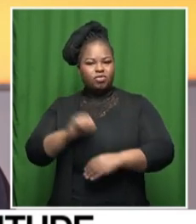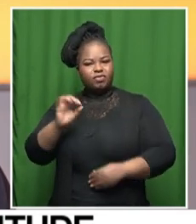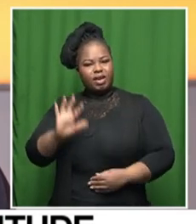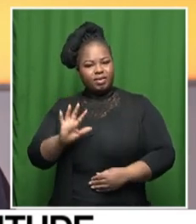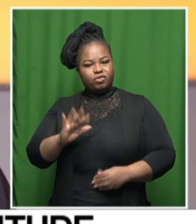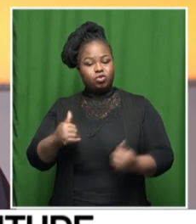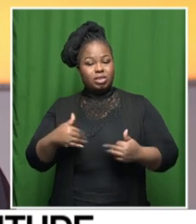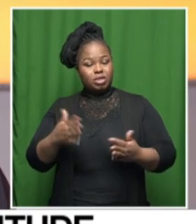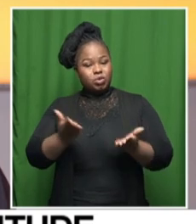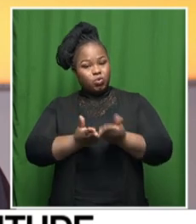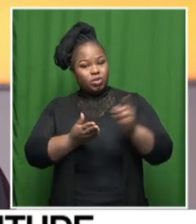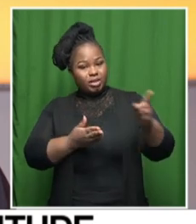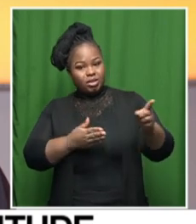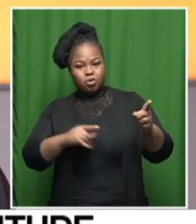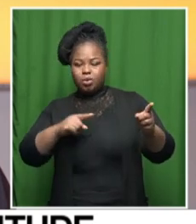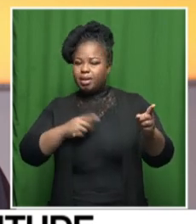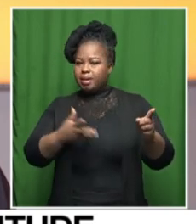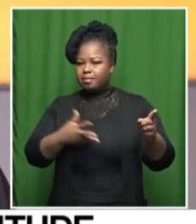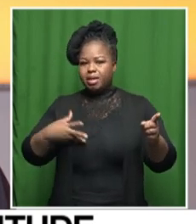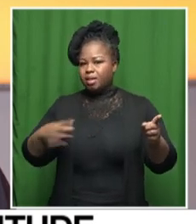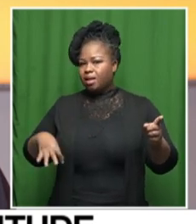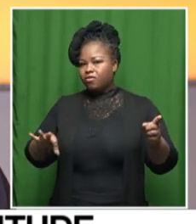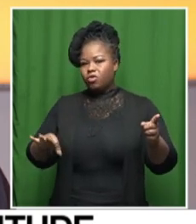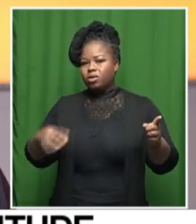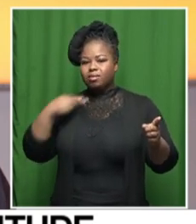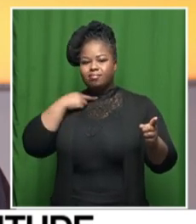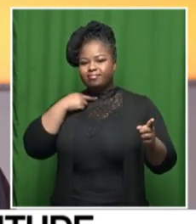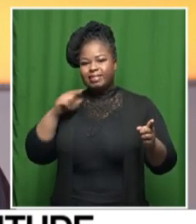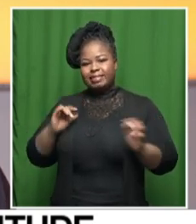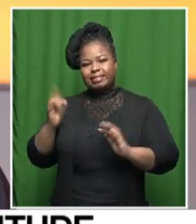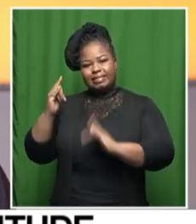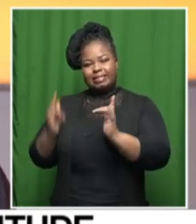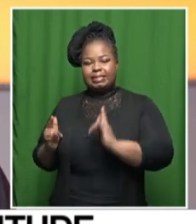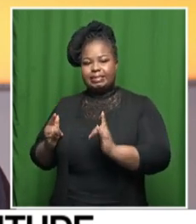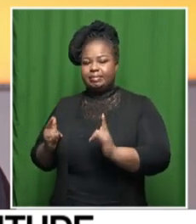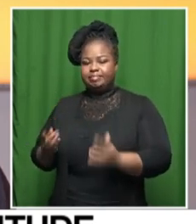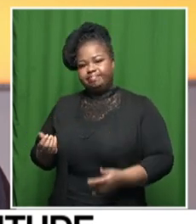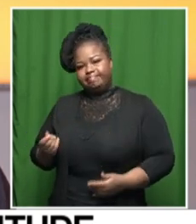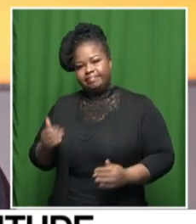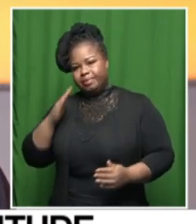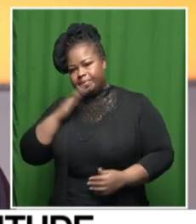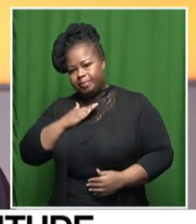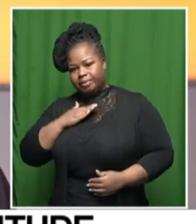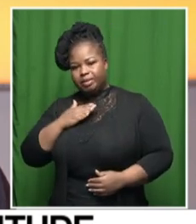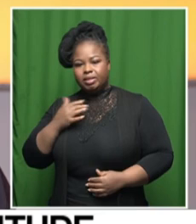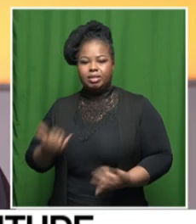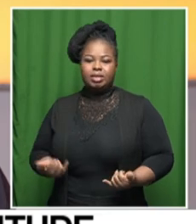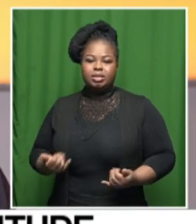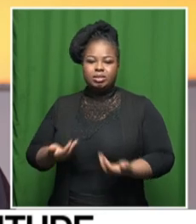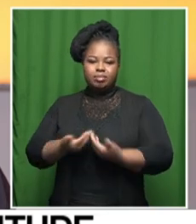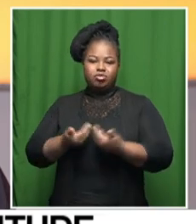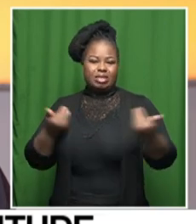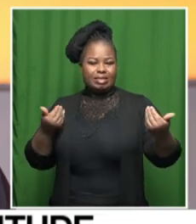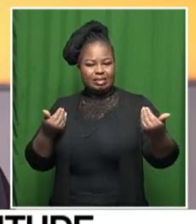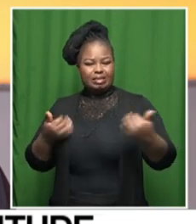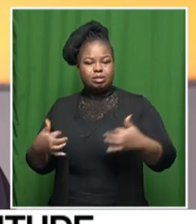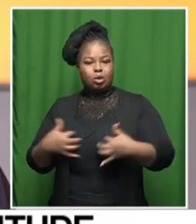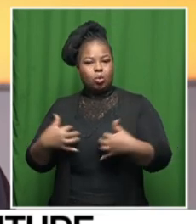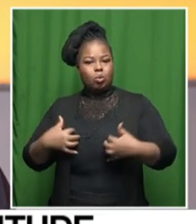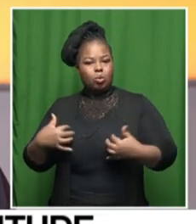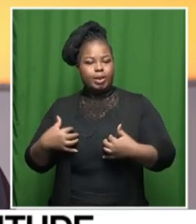start school there because her mother couldn't afford to school her in the city. So she dealt with a lot of separation